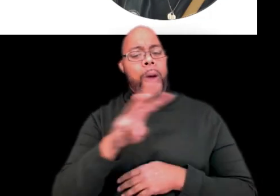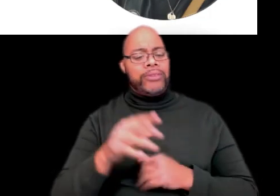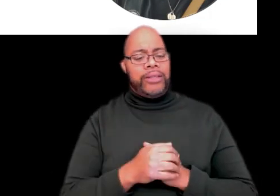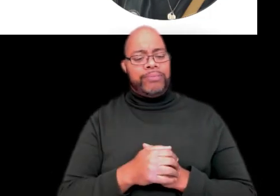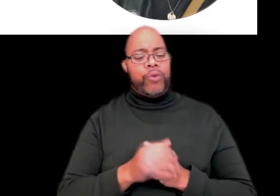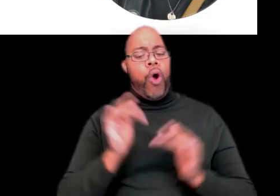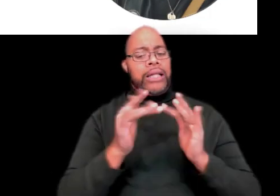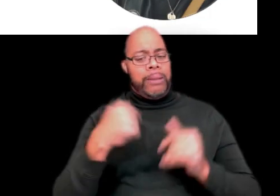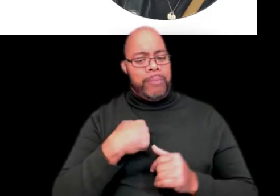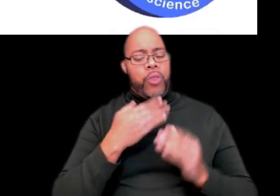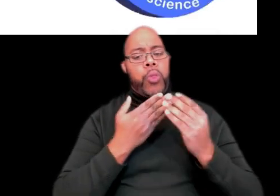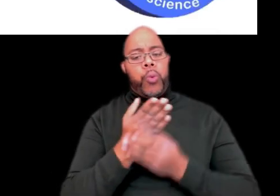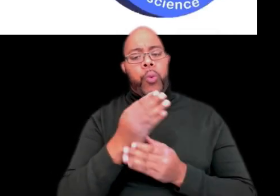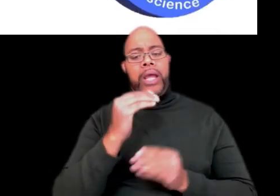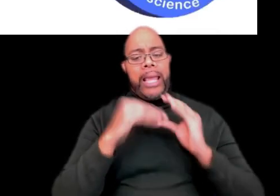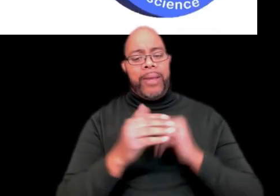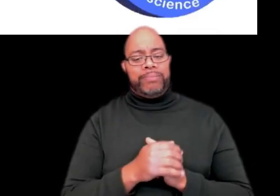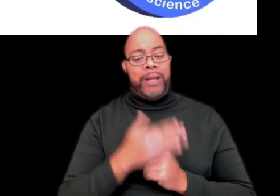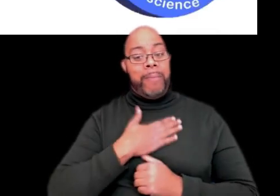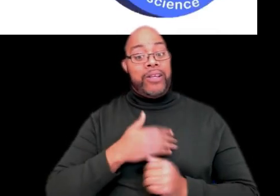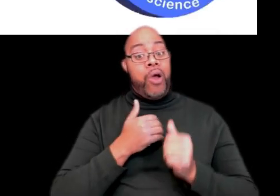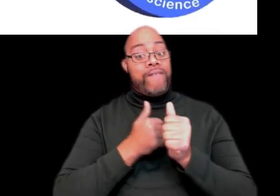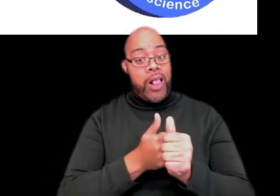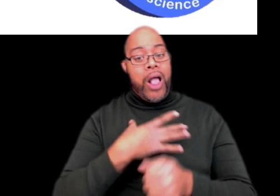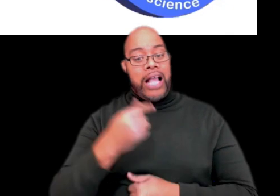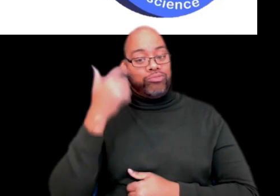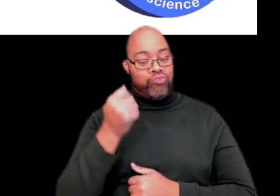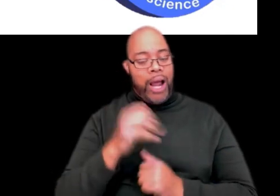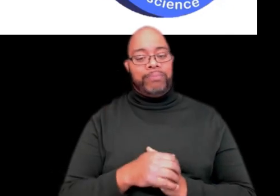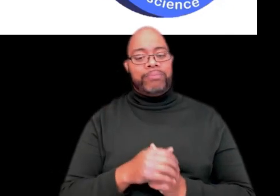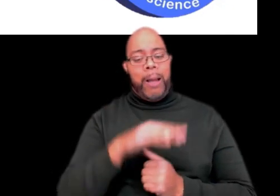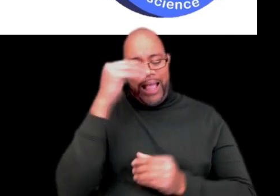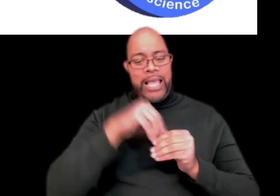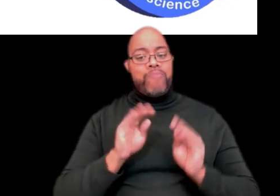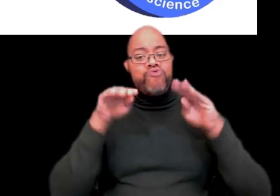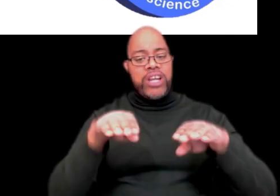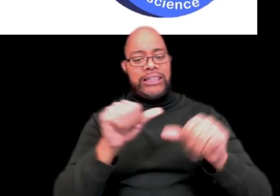website or reach out to me by email. Please follow, like, and subscribe